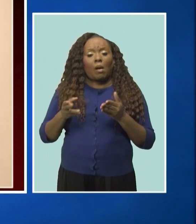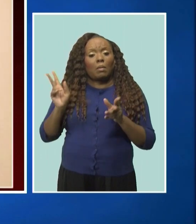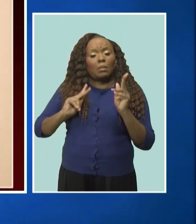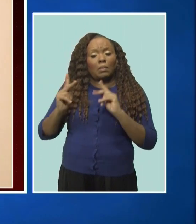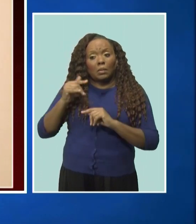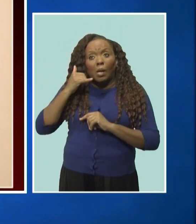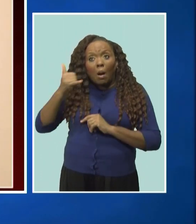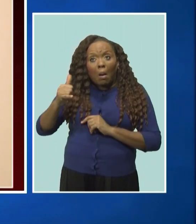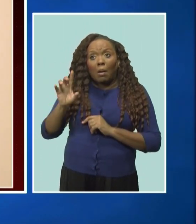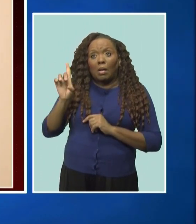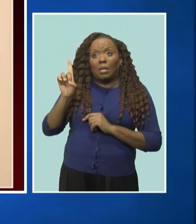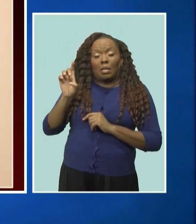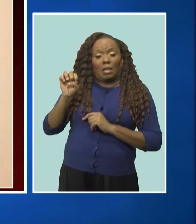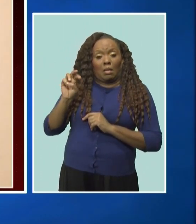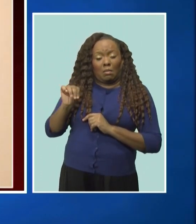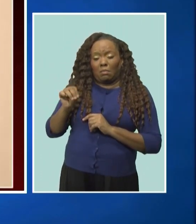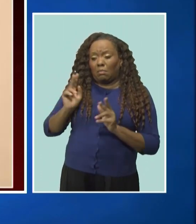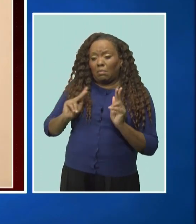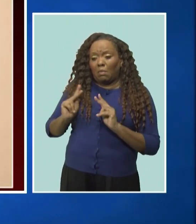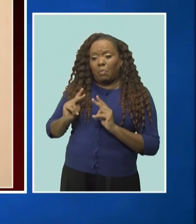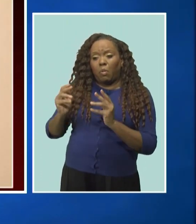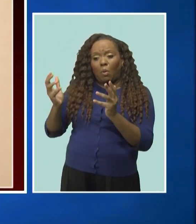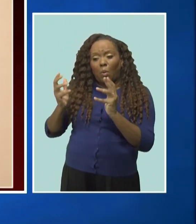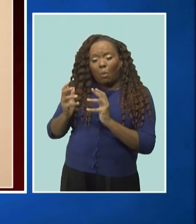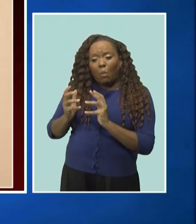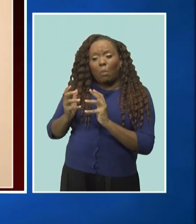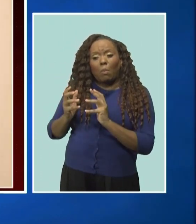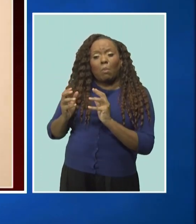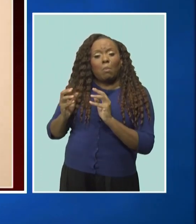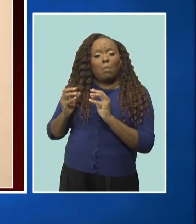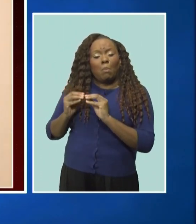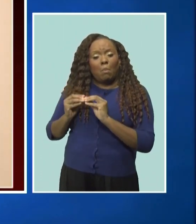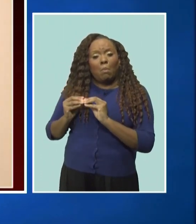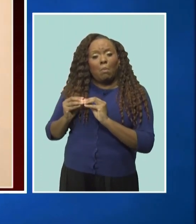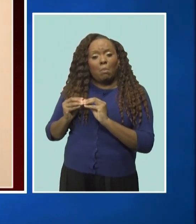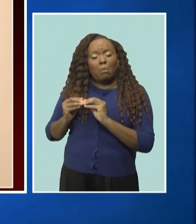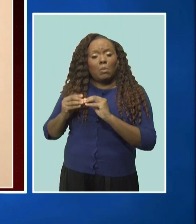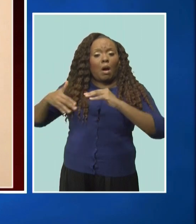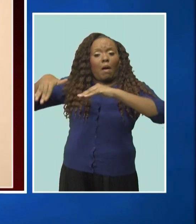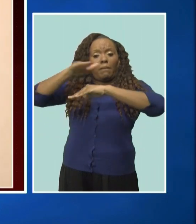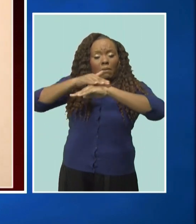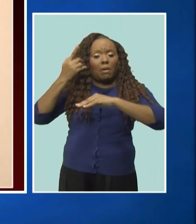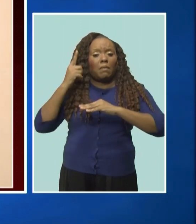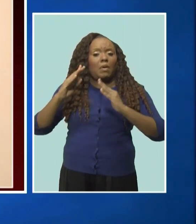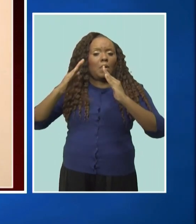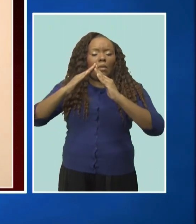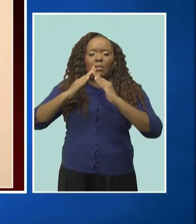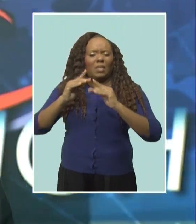some reports for persons requesting some tarpaulin, but it hasn't been excessive.